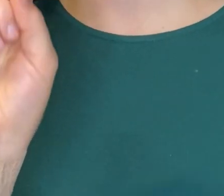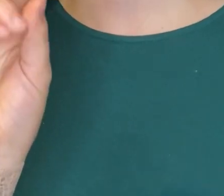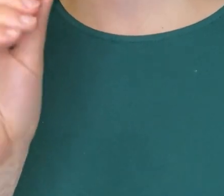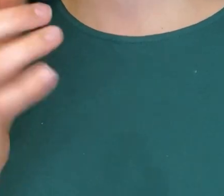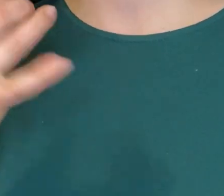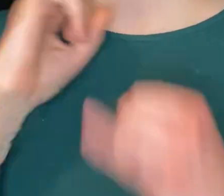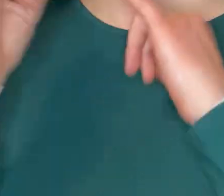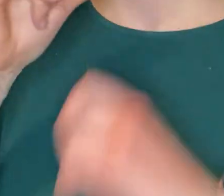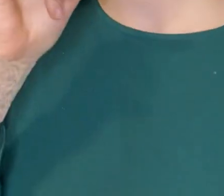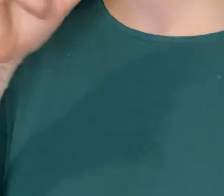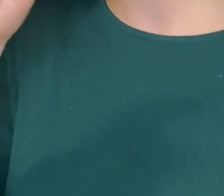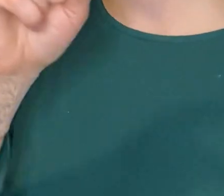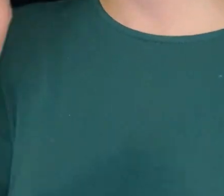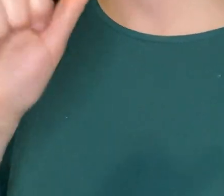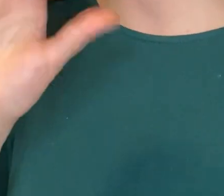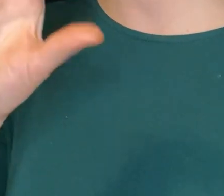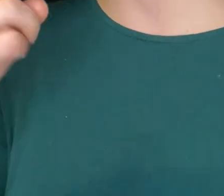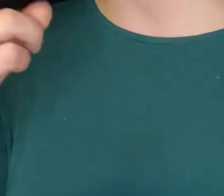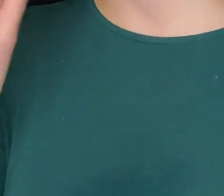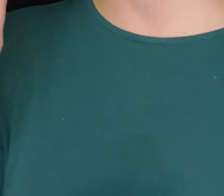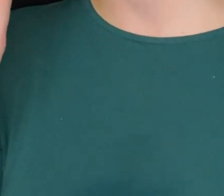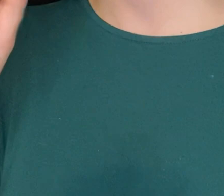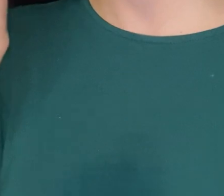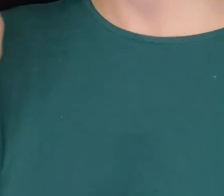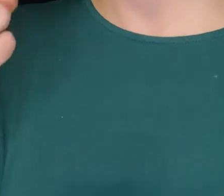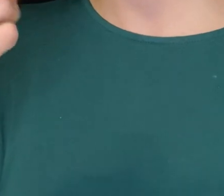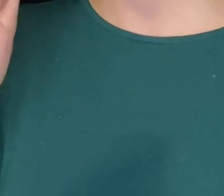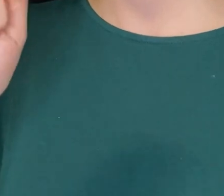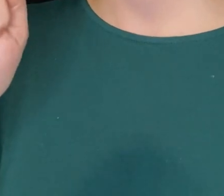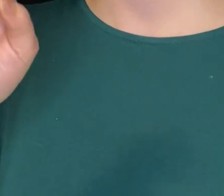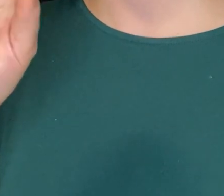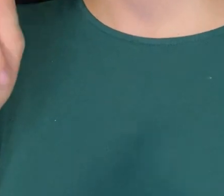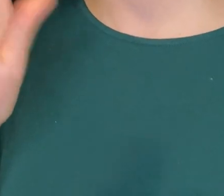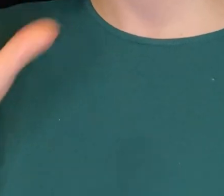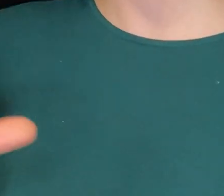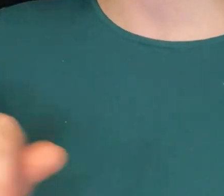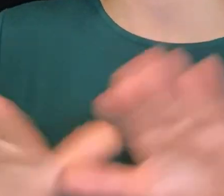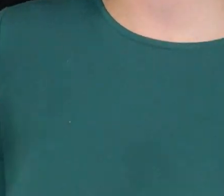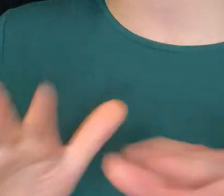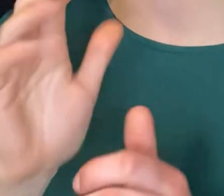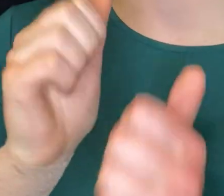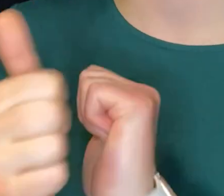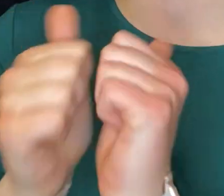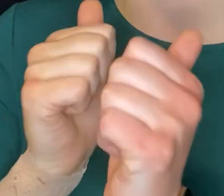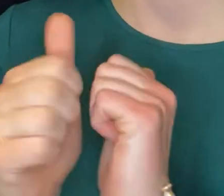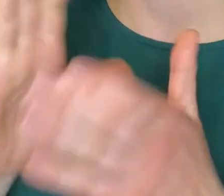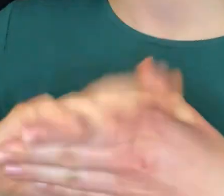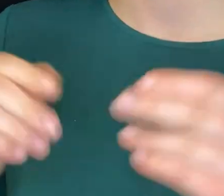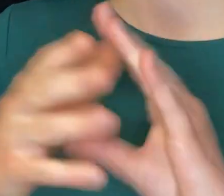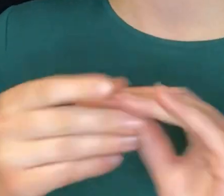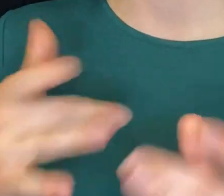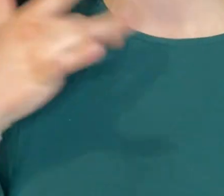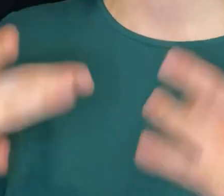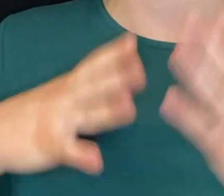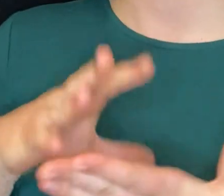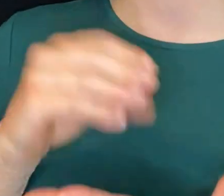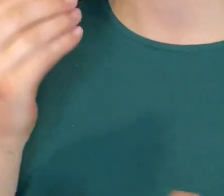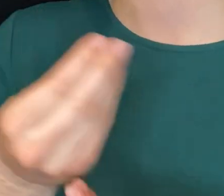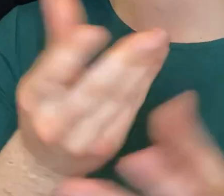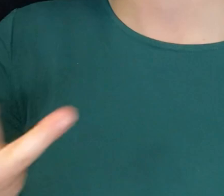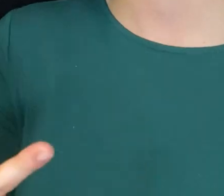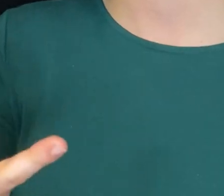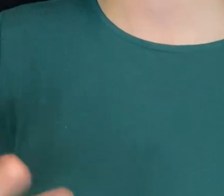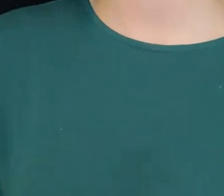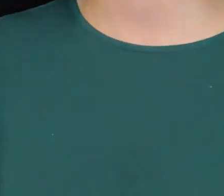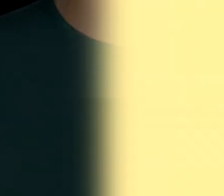Team USA Paralympic Swimming, and I'm super pumped to share his story and get to know a little bit more about him. So on that note, please